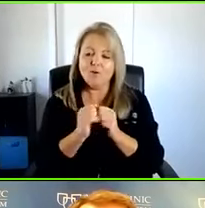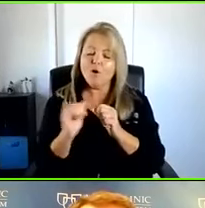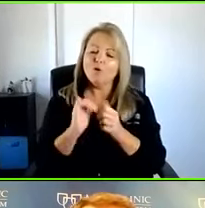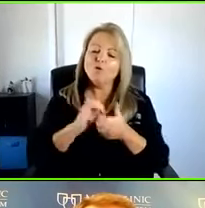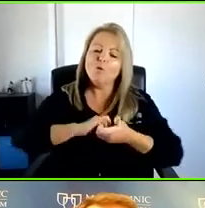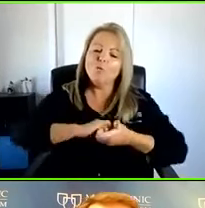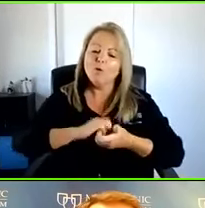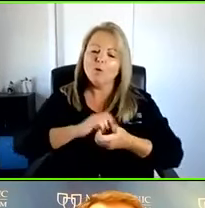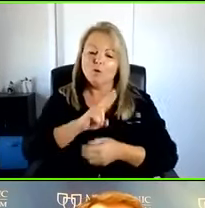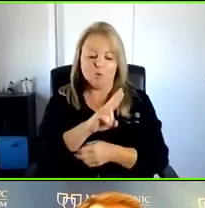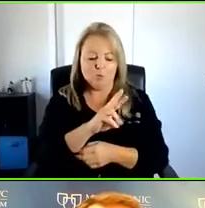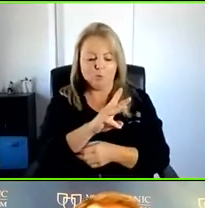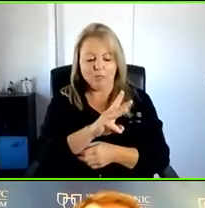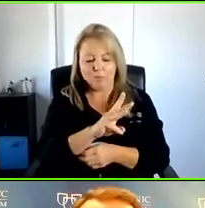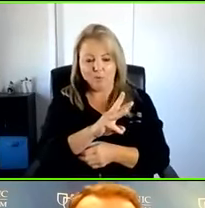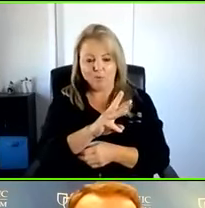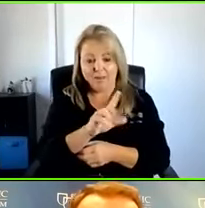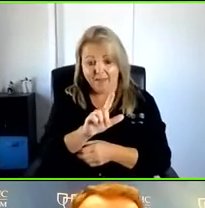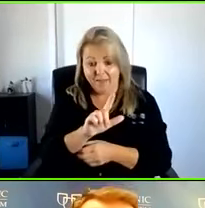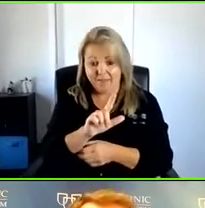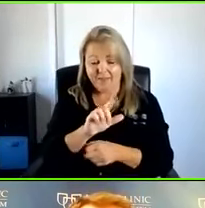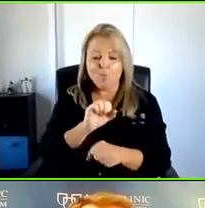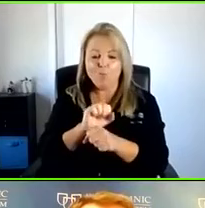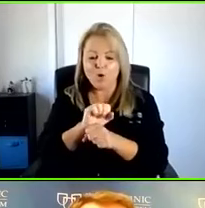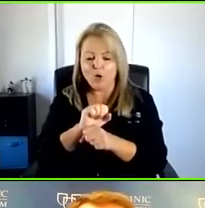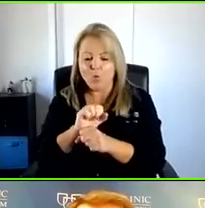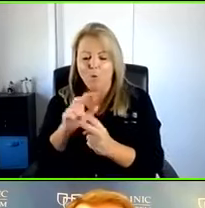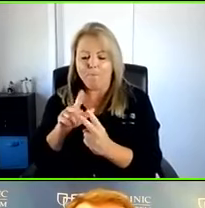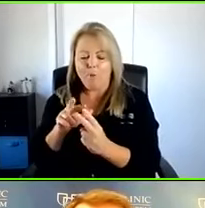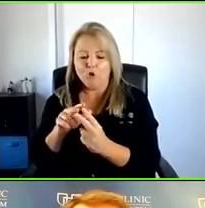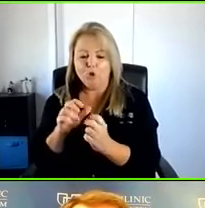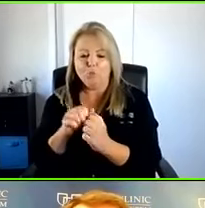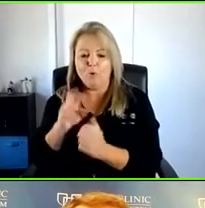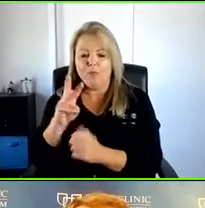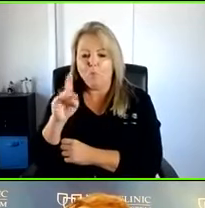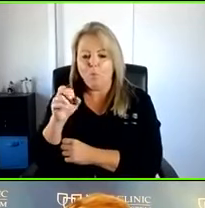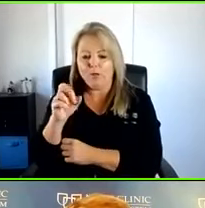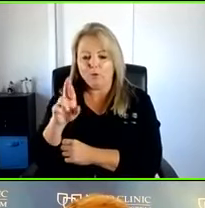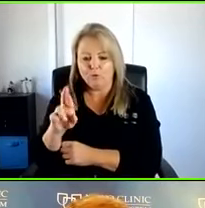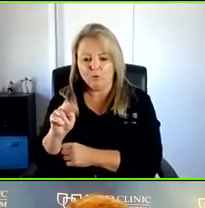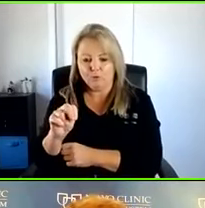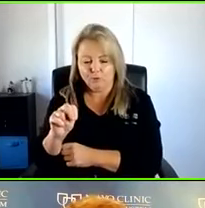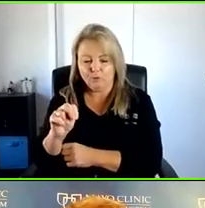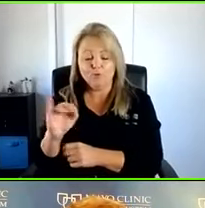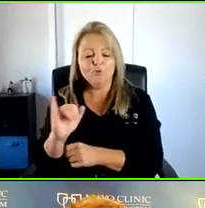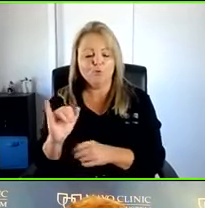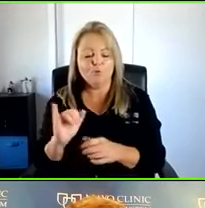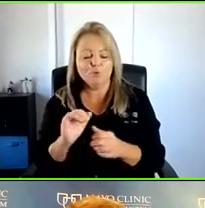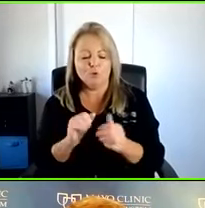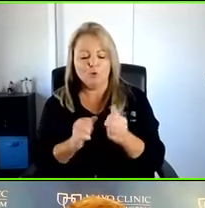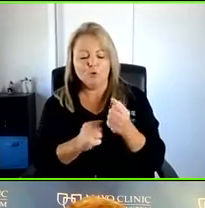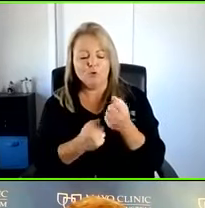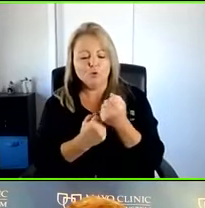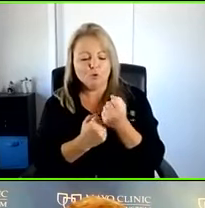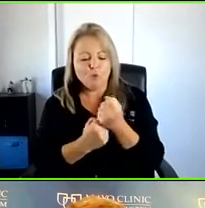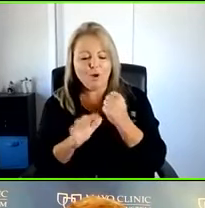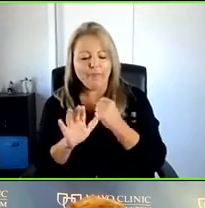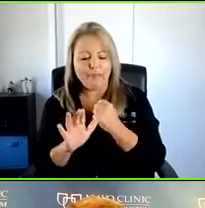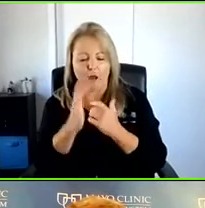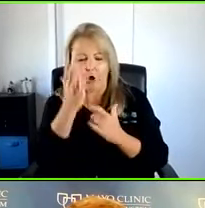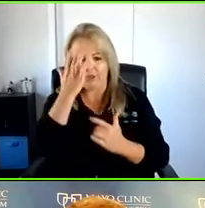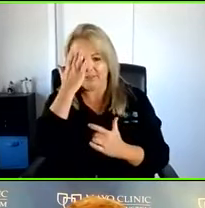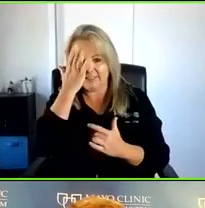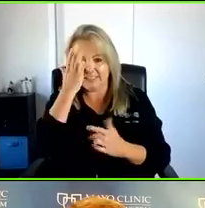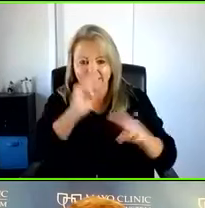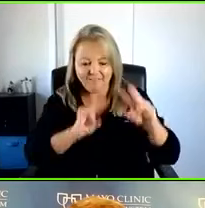with UWL and are working on a partnership with Western as well to support their disease investigation and contact